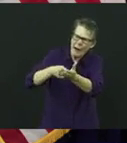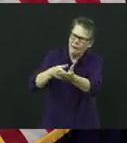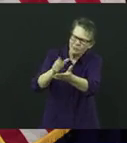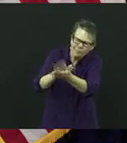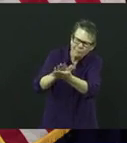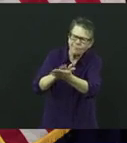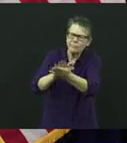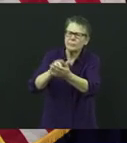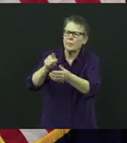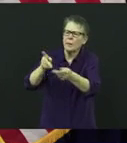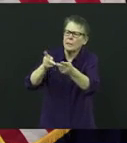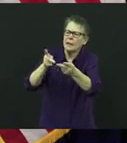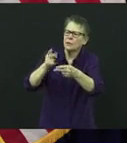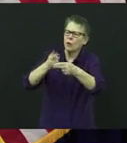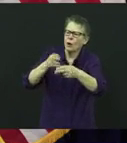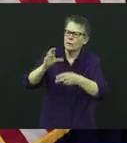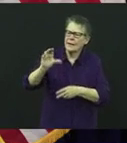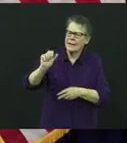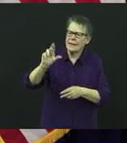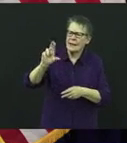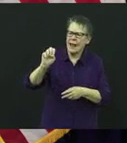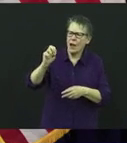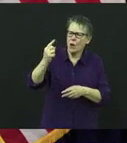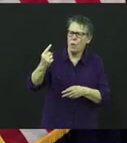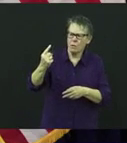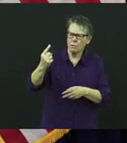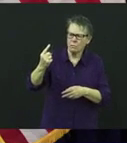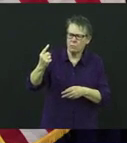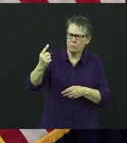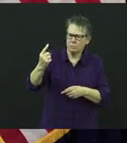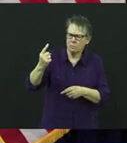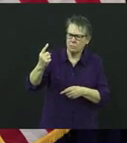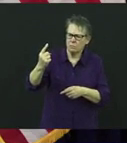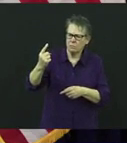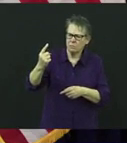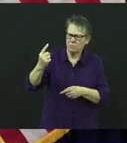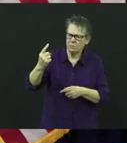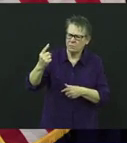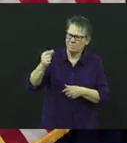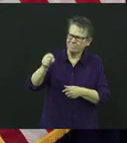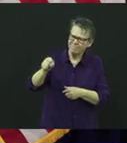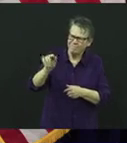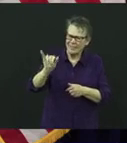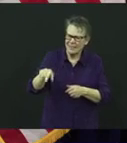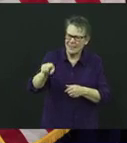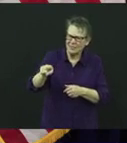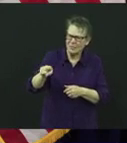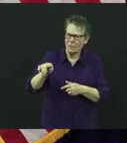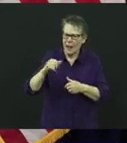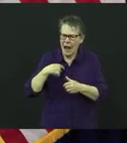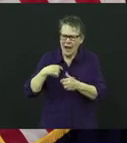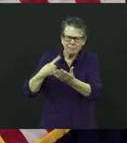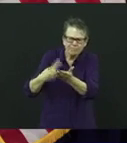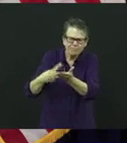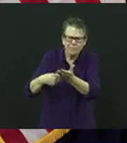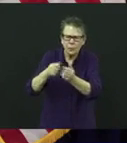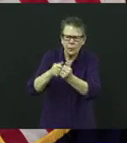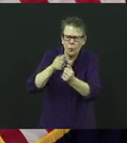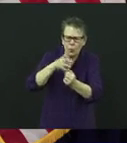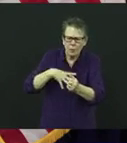unfold on Friday night, and it was a battle over the whole weekend. We discussed it privately yesterday. It's come to a boil clearly